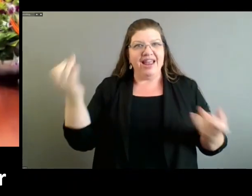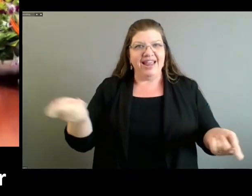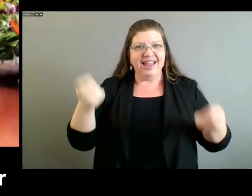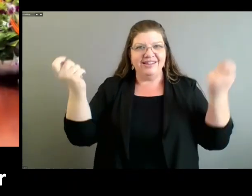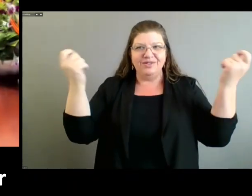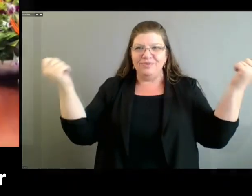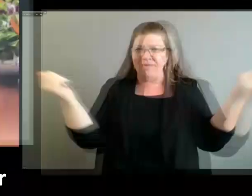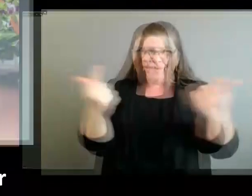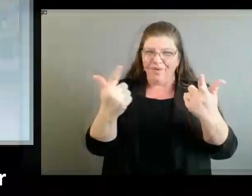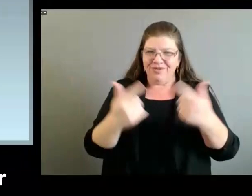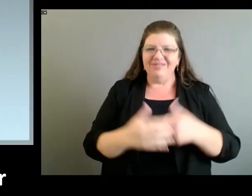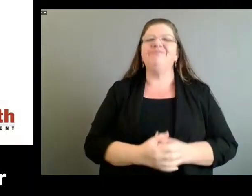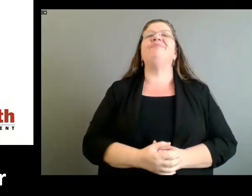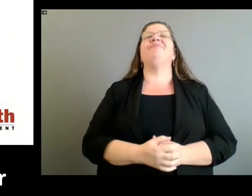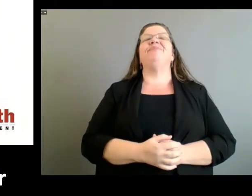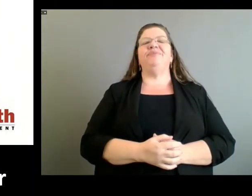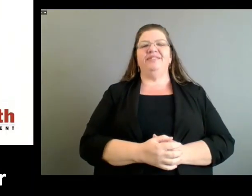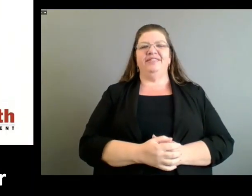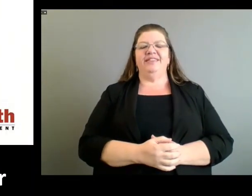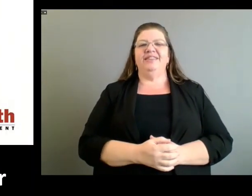to all.